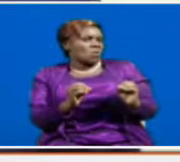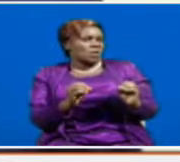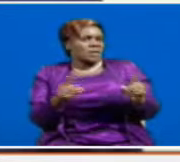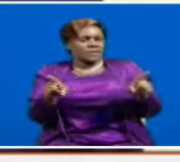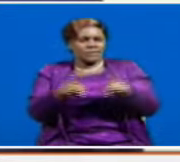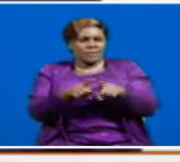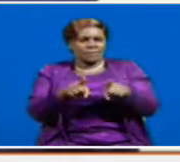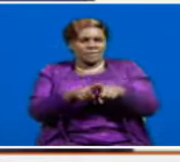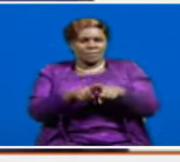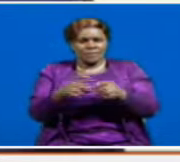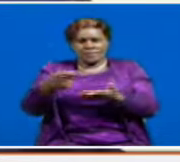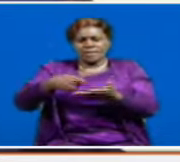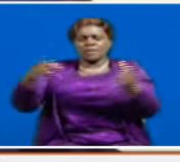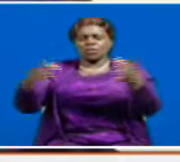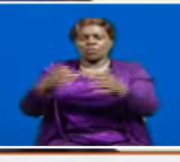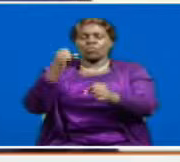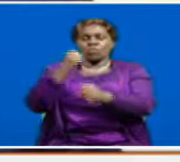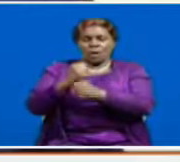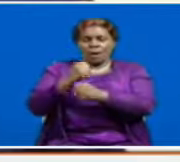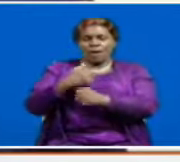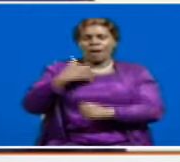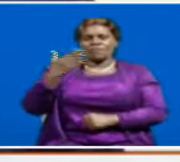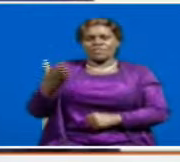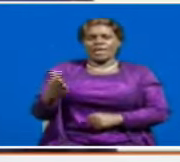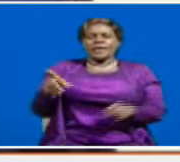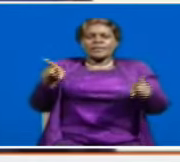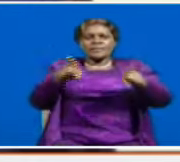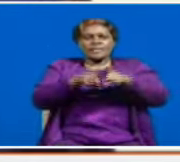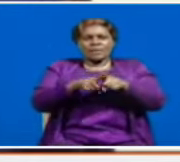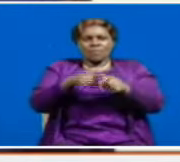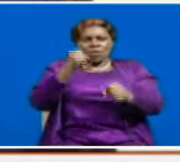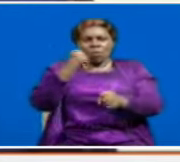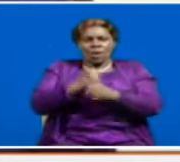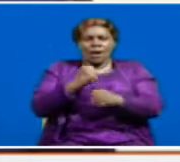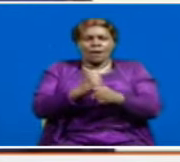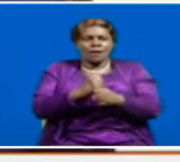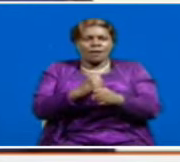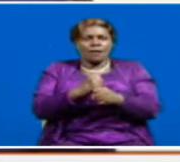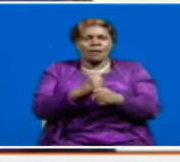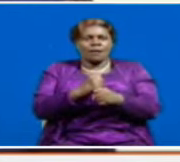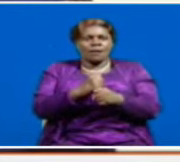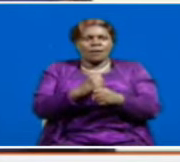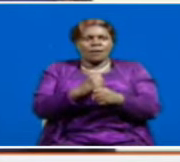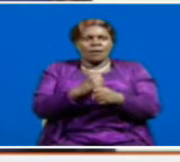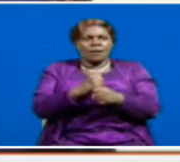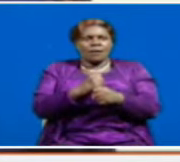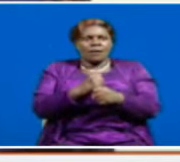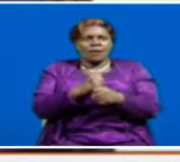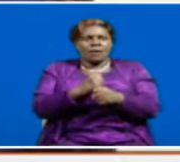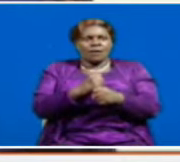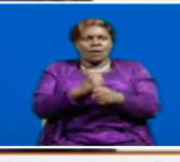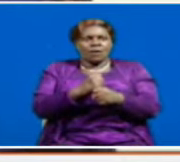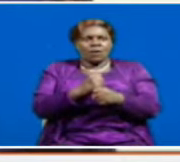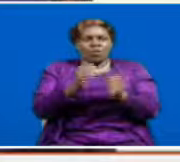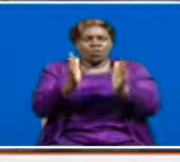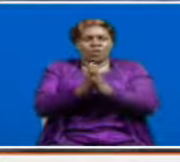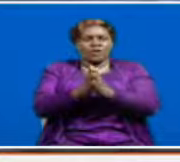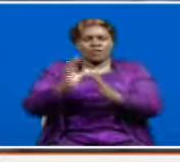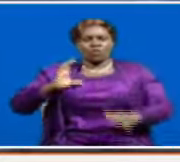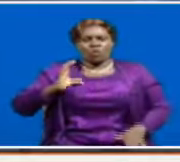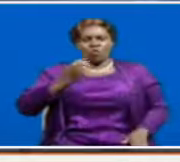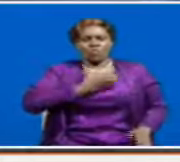extent, you need a secretariat that is functional and that will actually work in coherence with the commissioners.